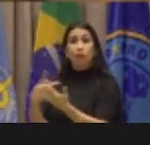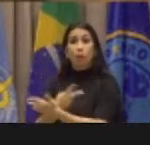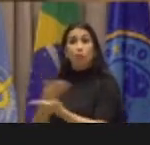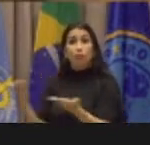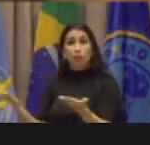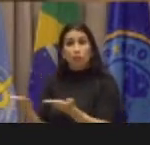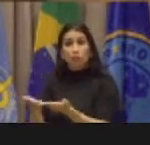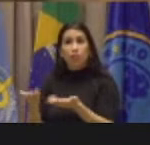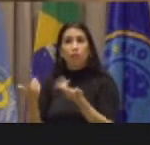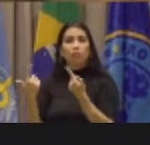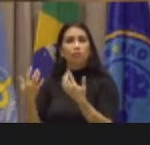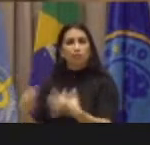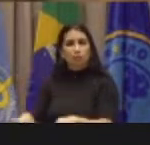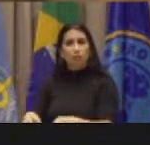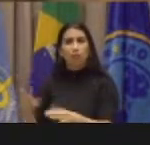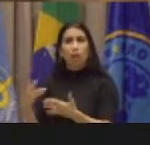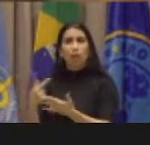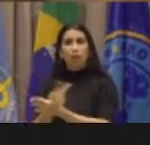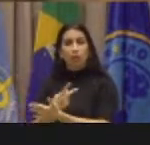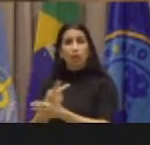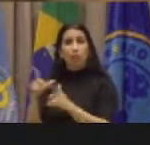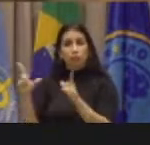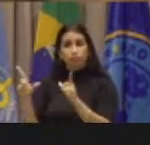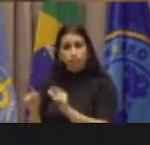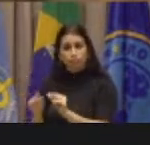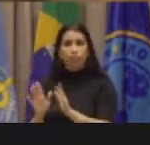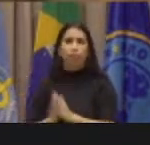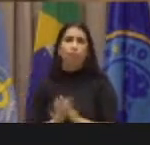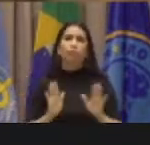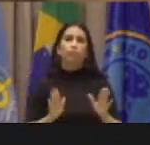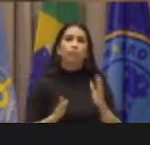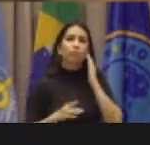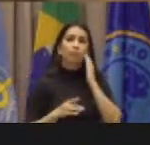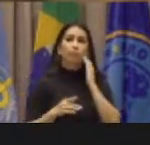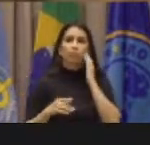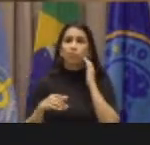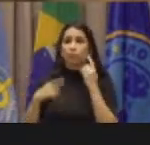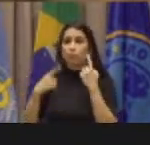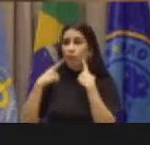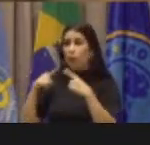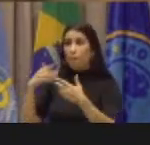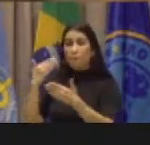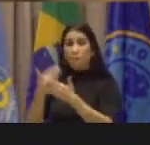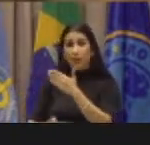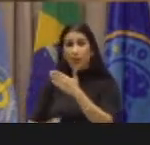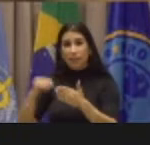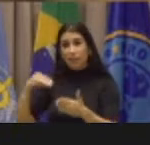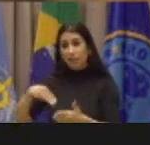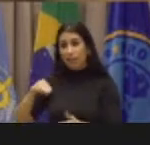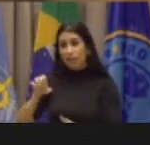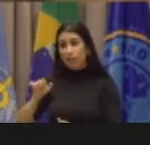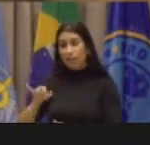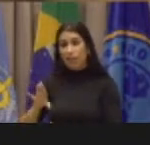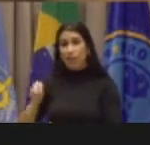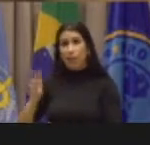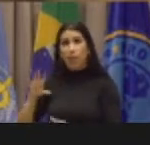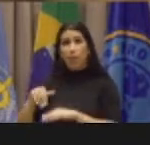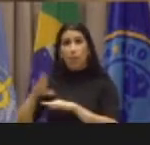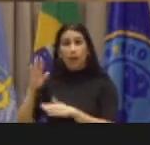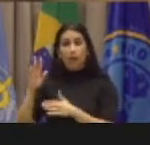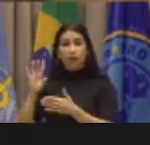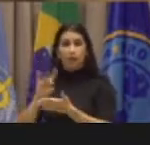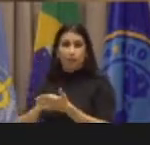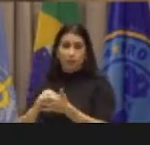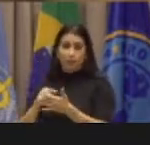happened today. But it's the complaint of memory loss has been most significant